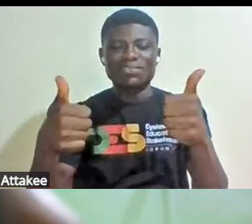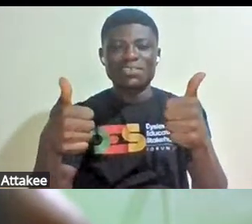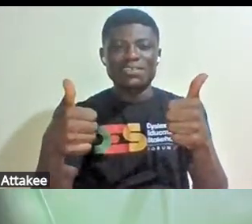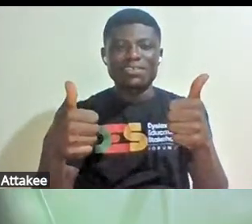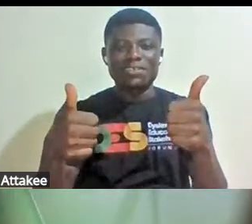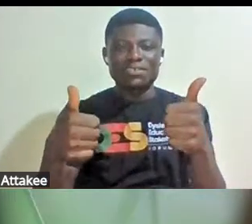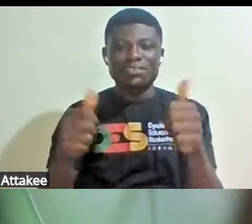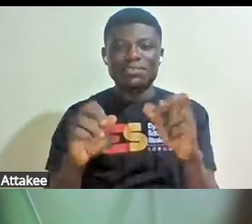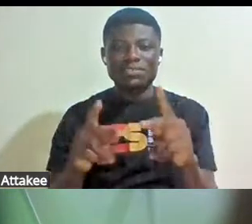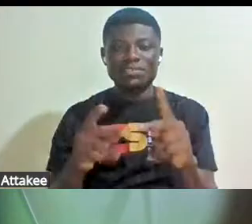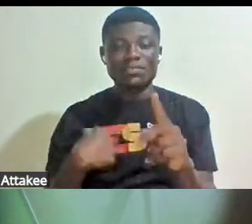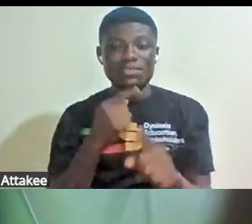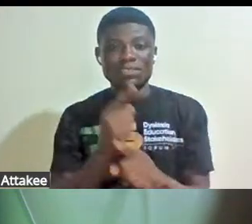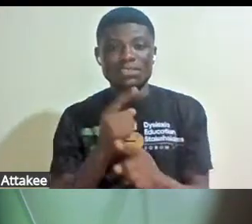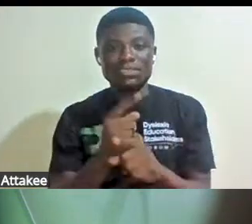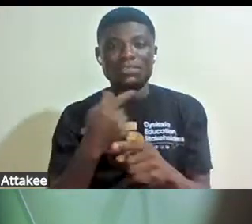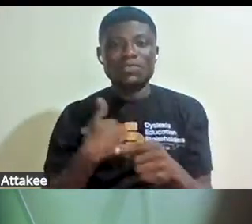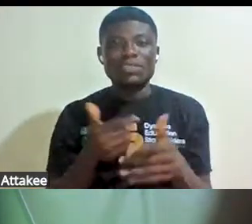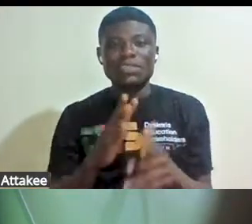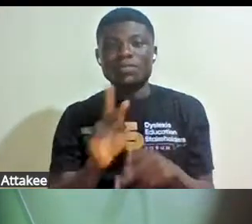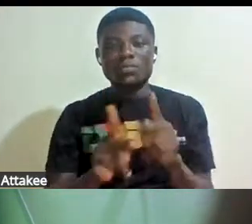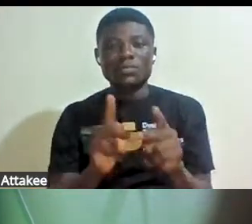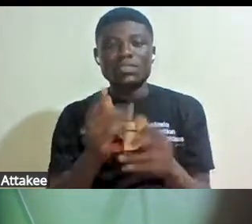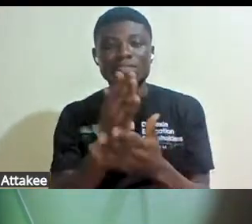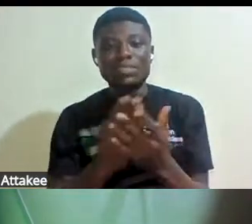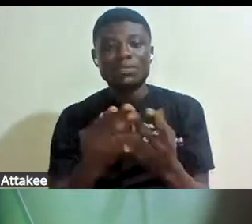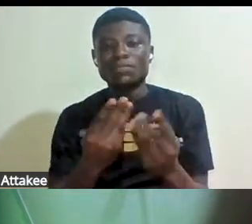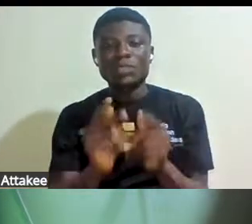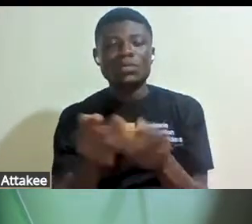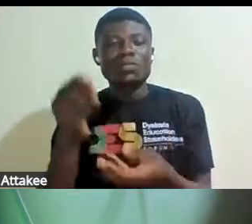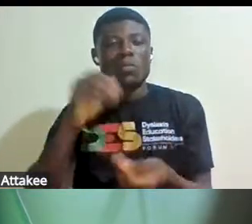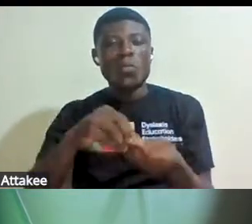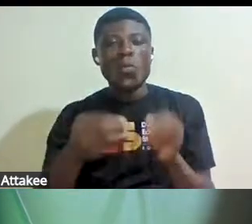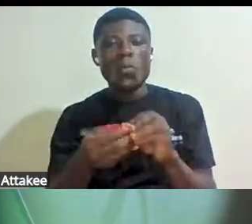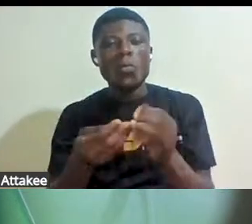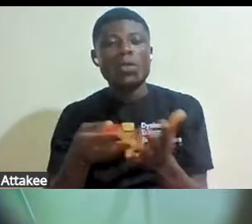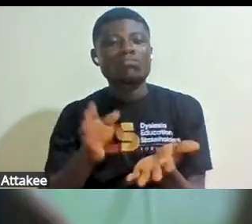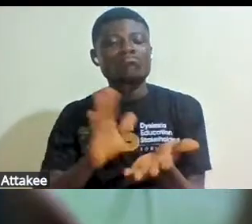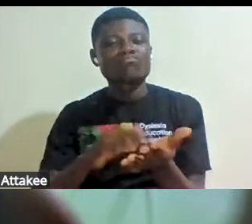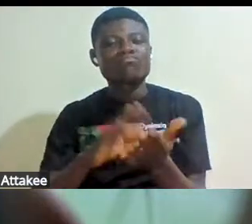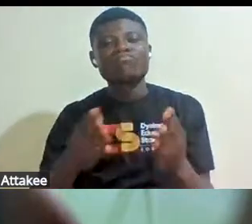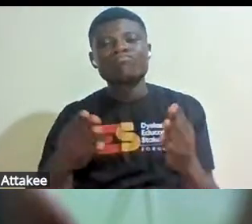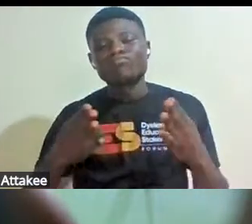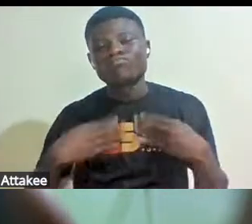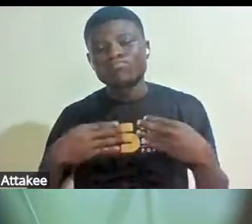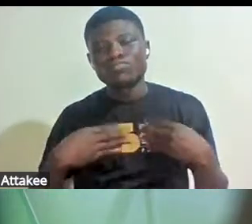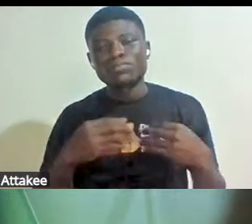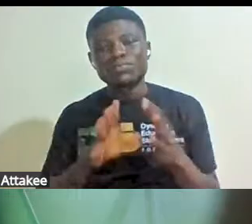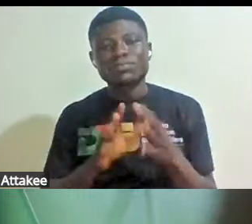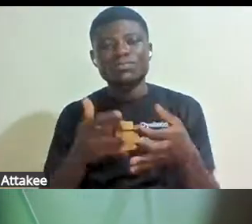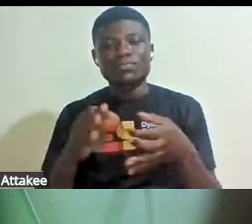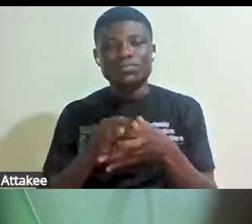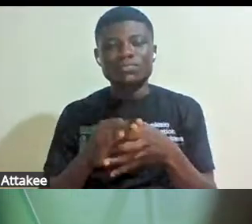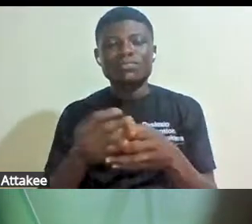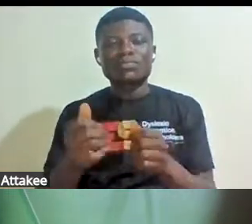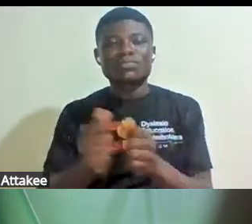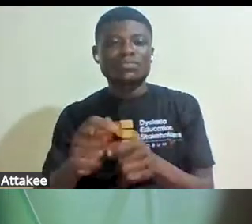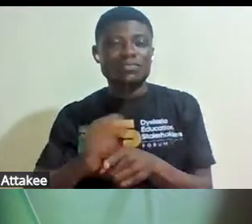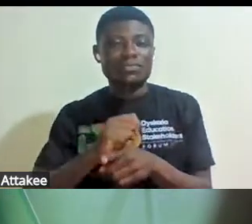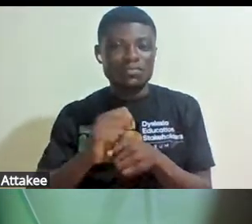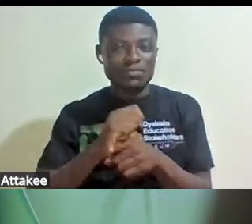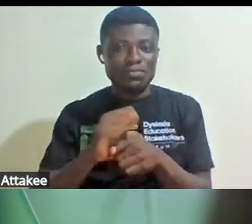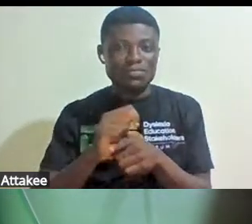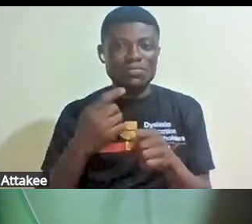Okay, we're just letting a few more people into the Zoom training. So